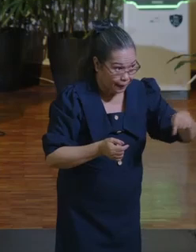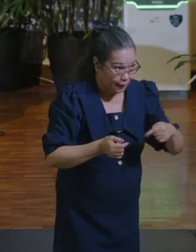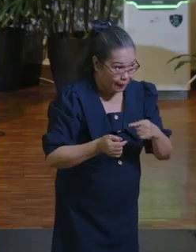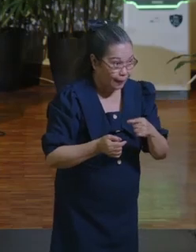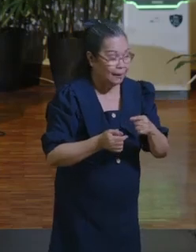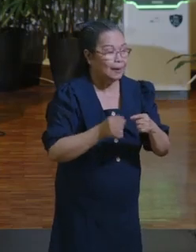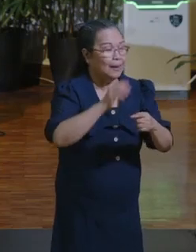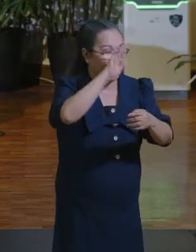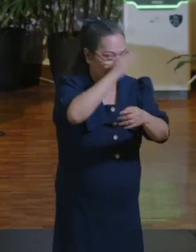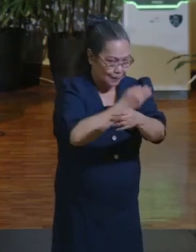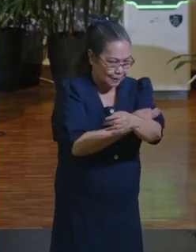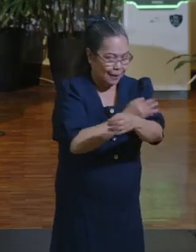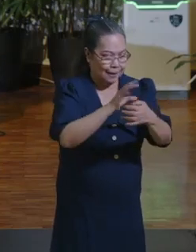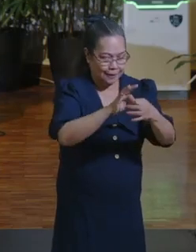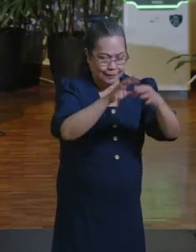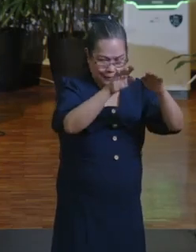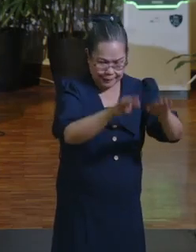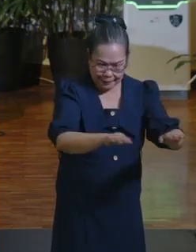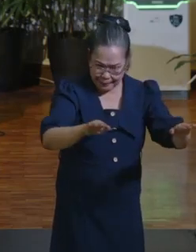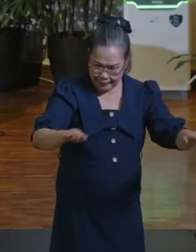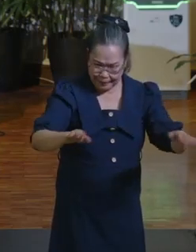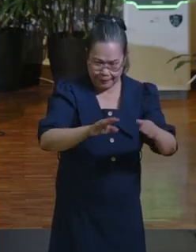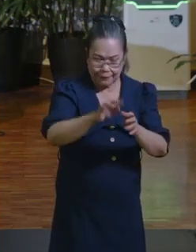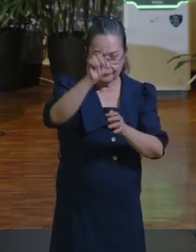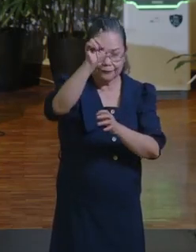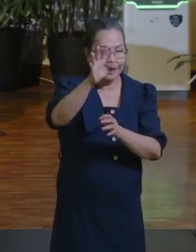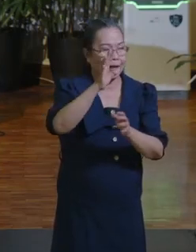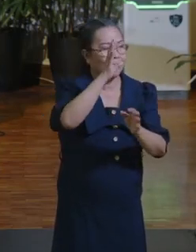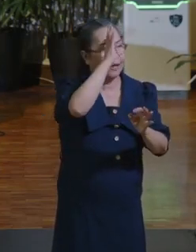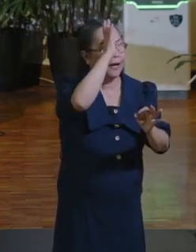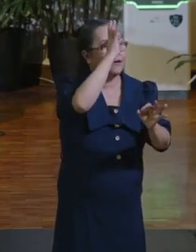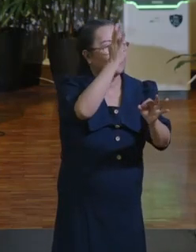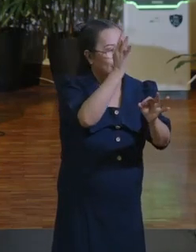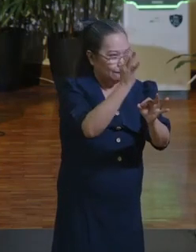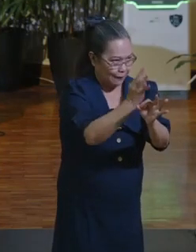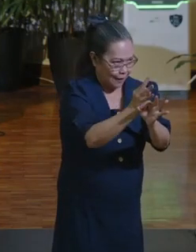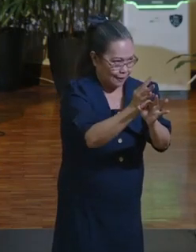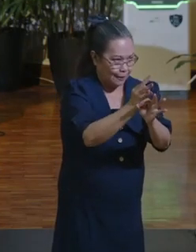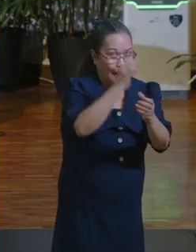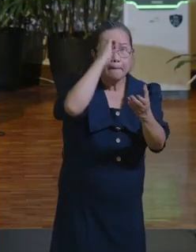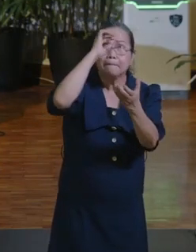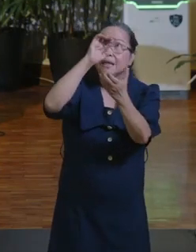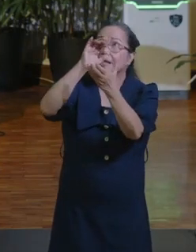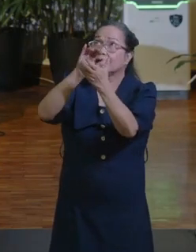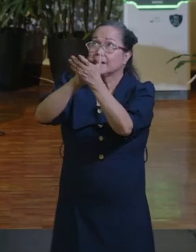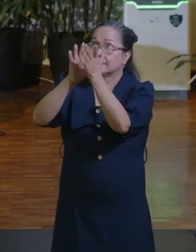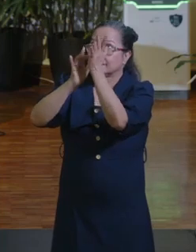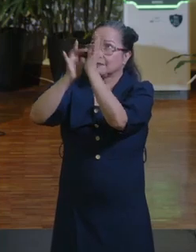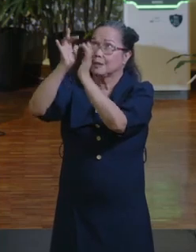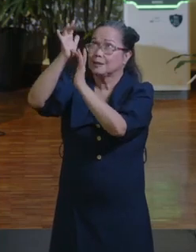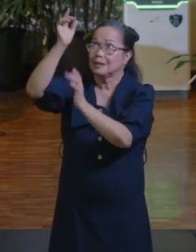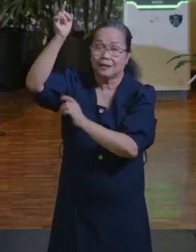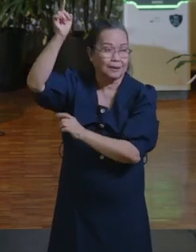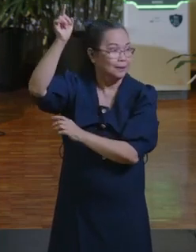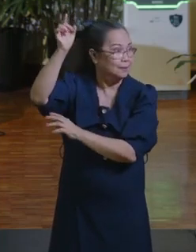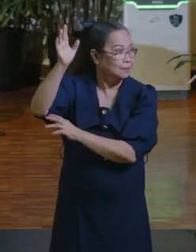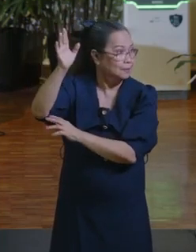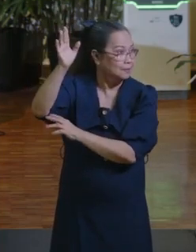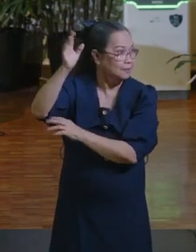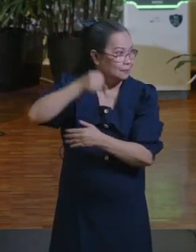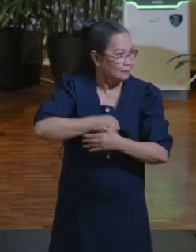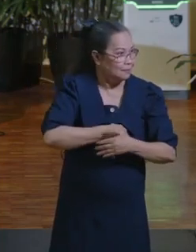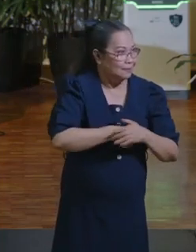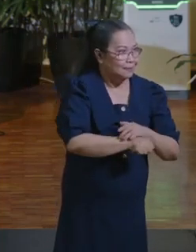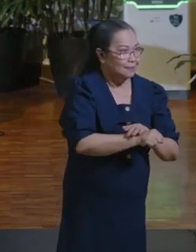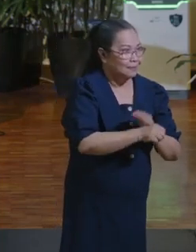faith. So all become sons of God by believing in His name, as those who are born of